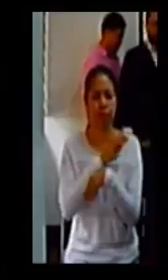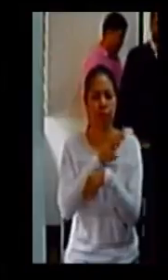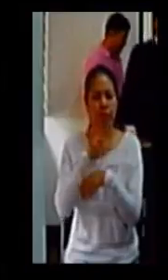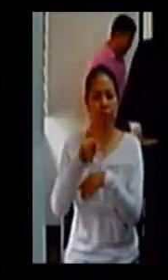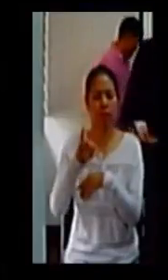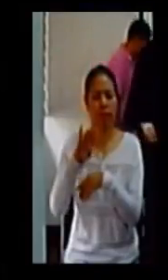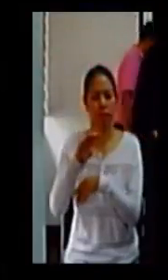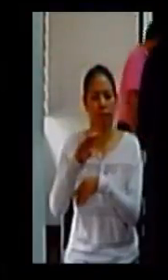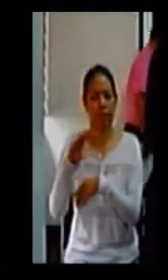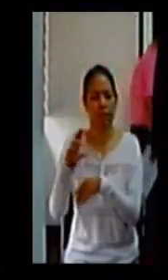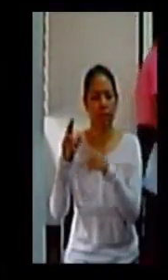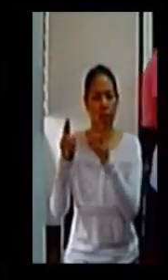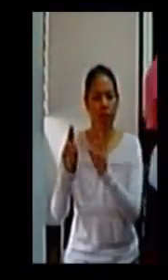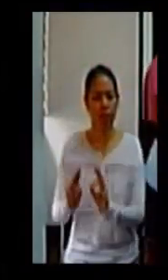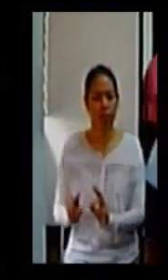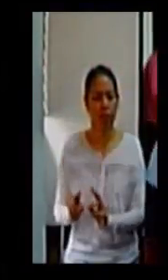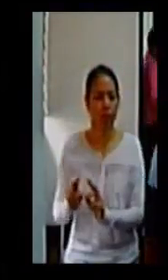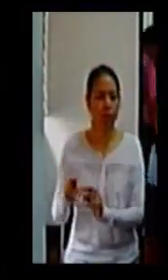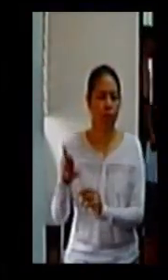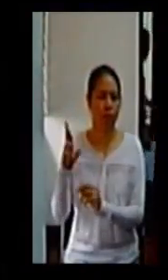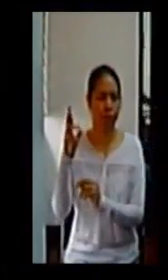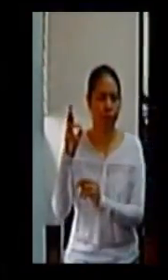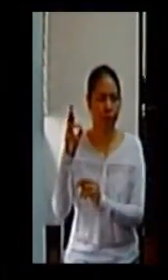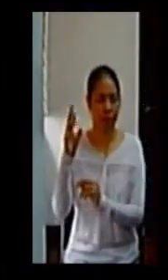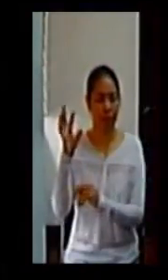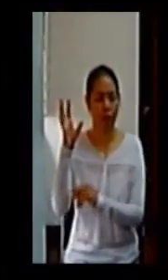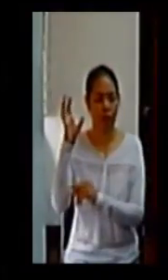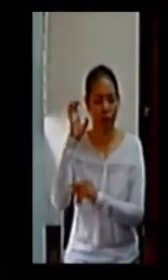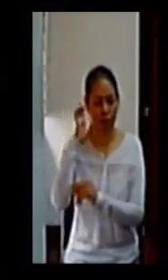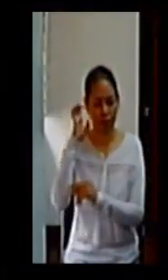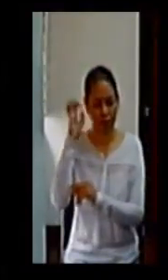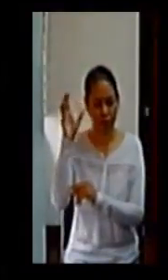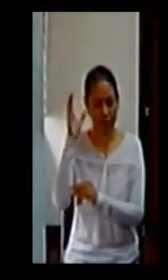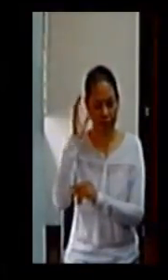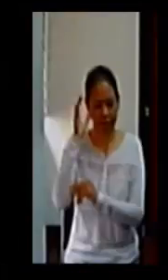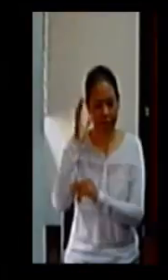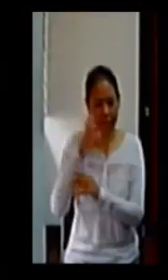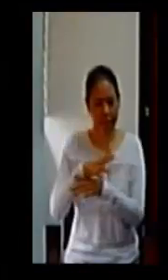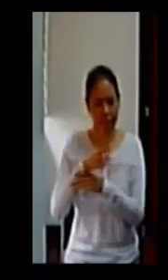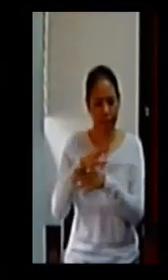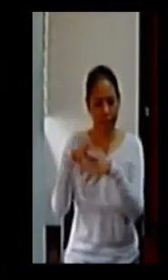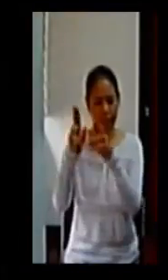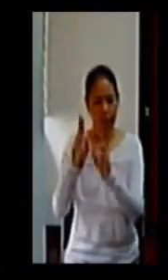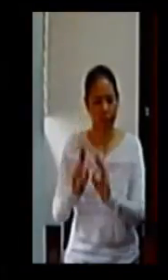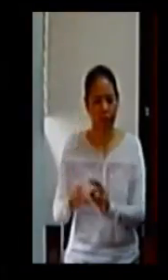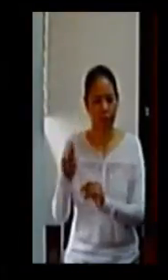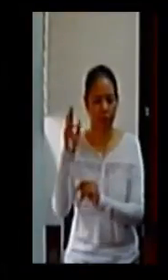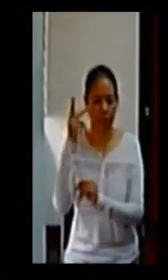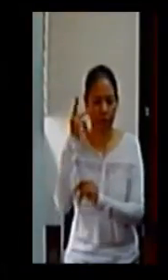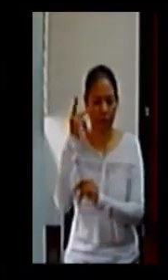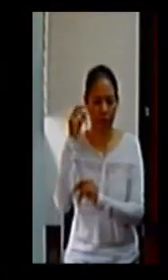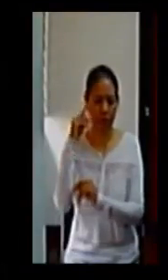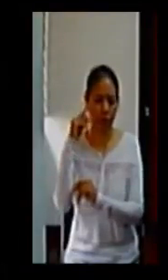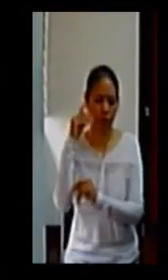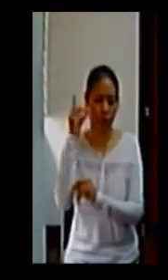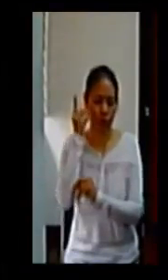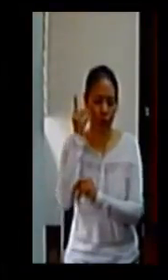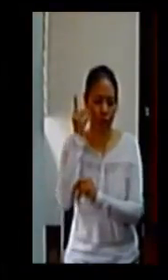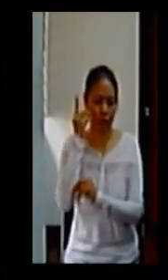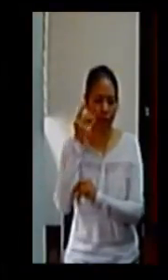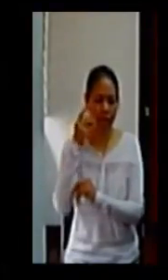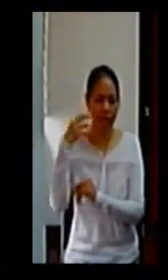Honorable Commissioner Roberto Eugenio D. Cadiz, Honorable Commissioner Karen S. Gomez Dumpit, and Chair